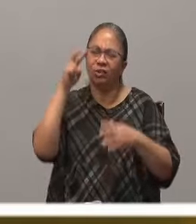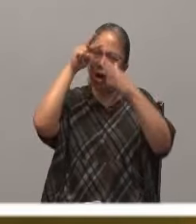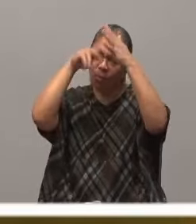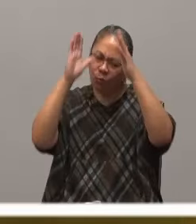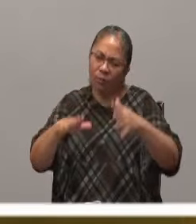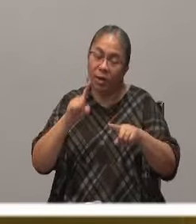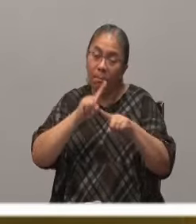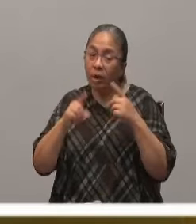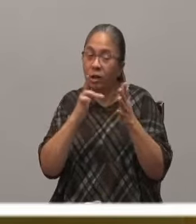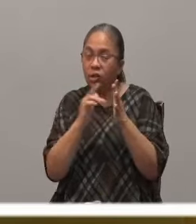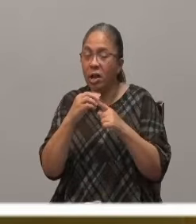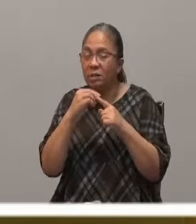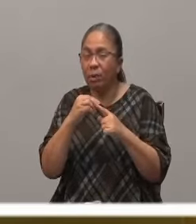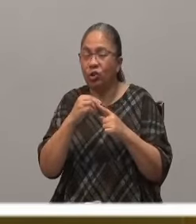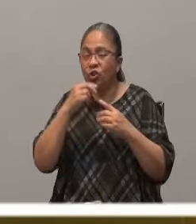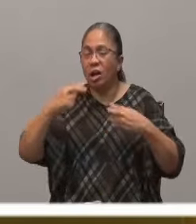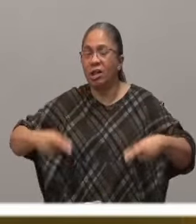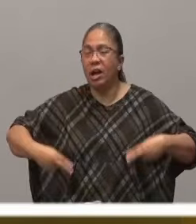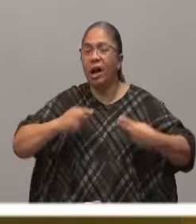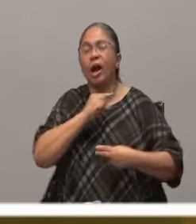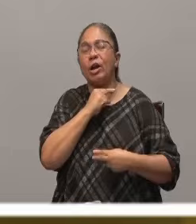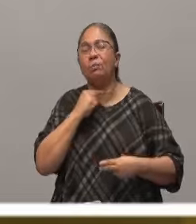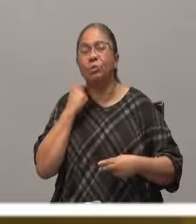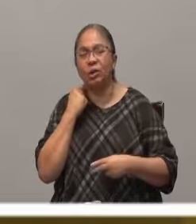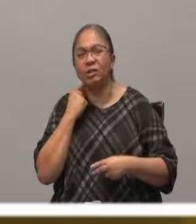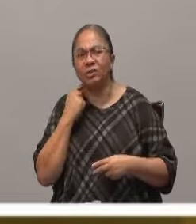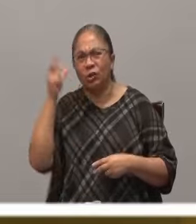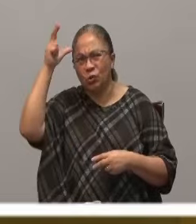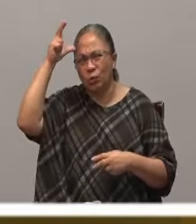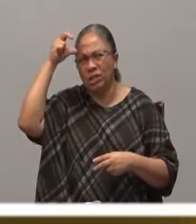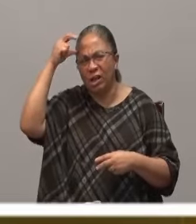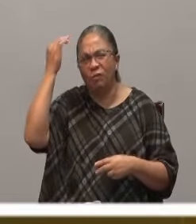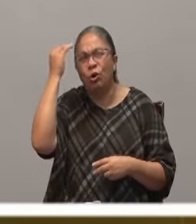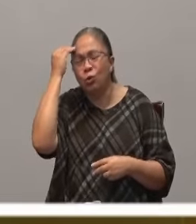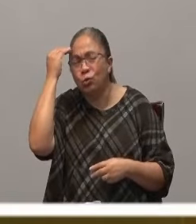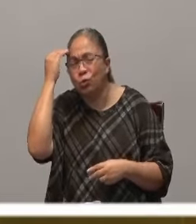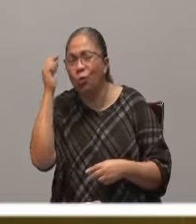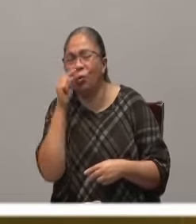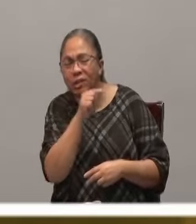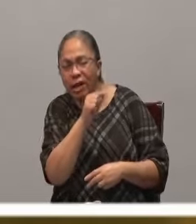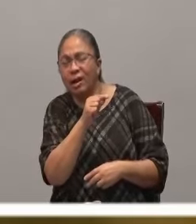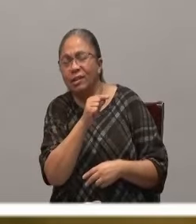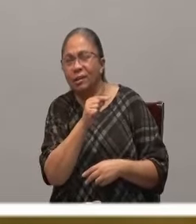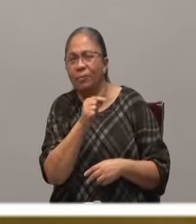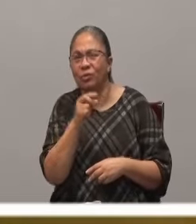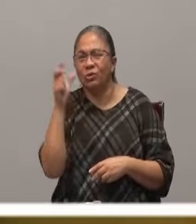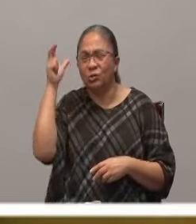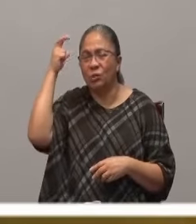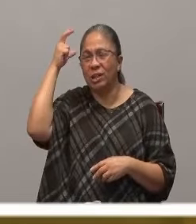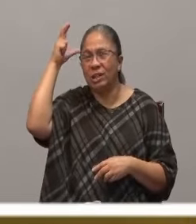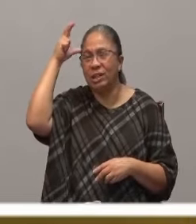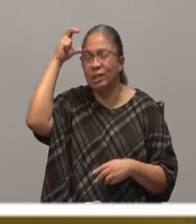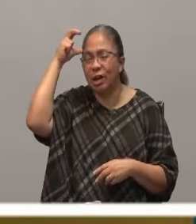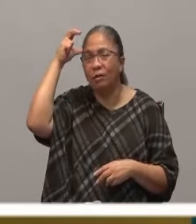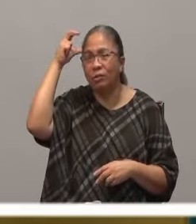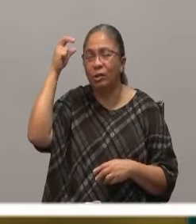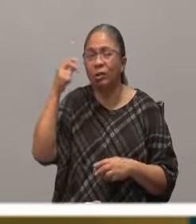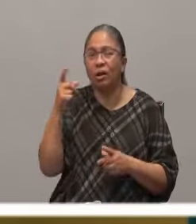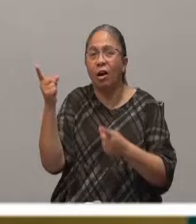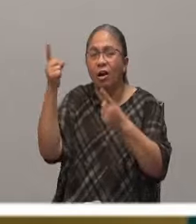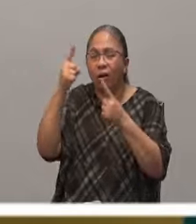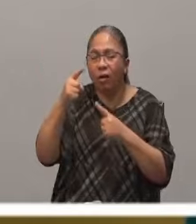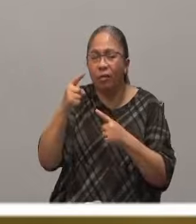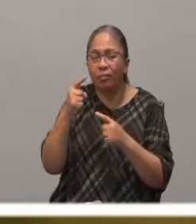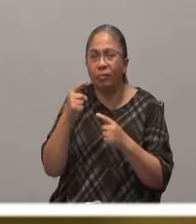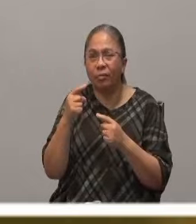priest. And by recognizing Jesus' mission, he came to destroy